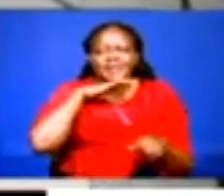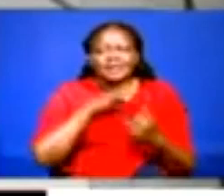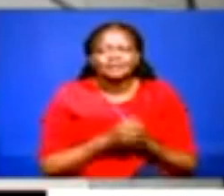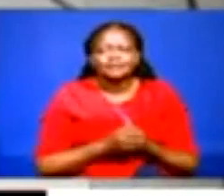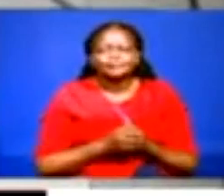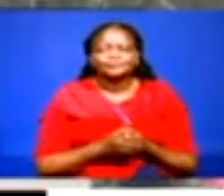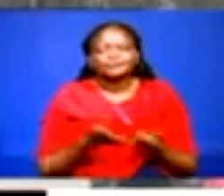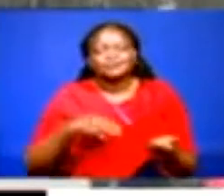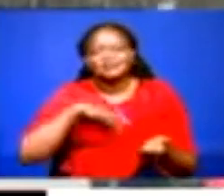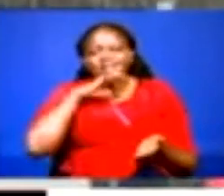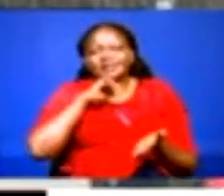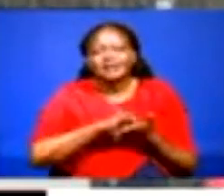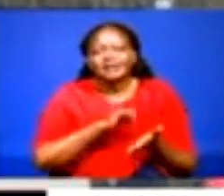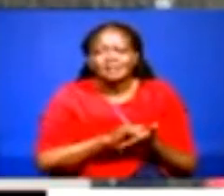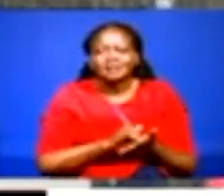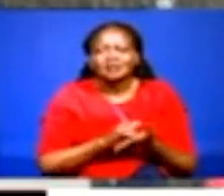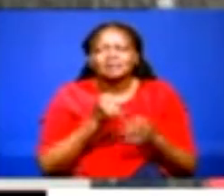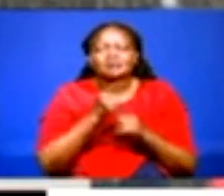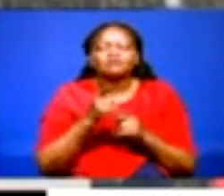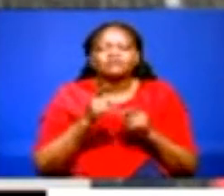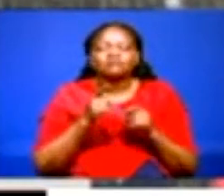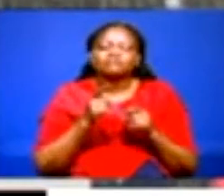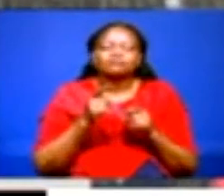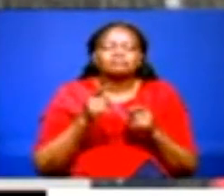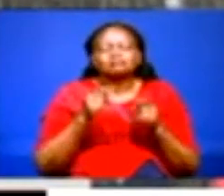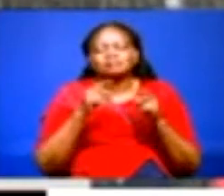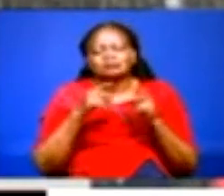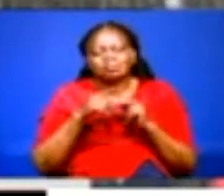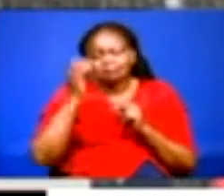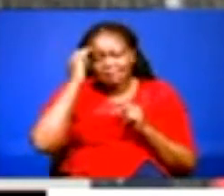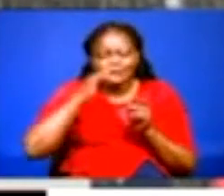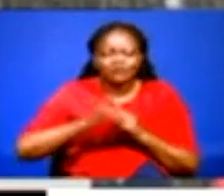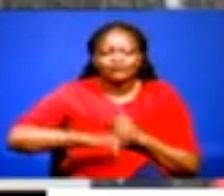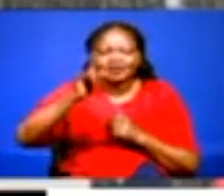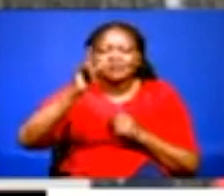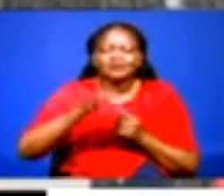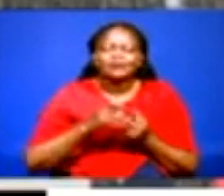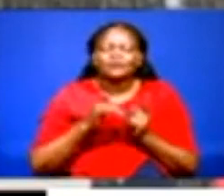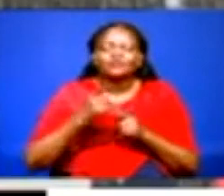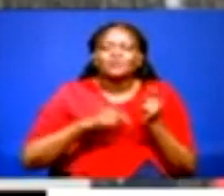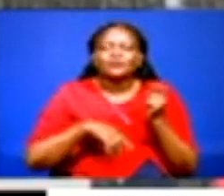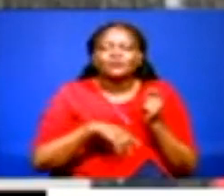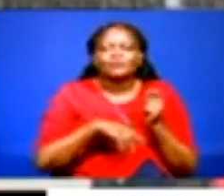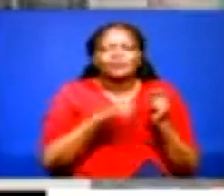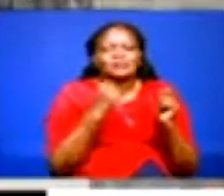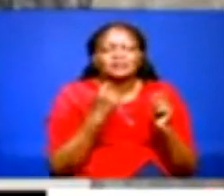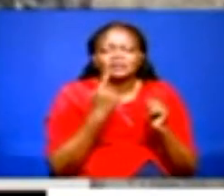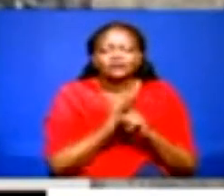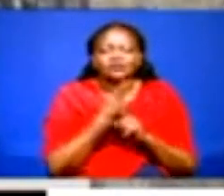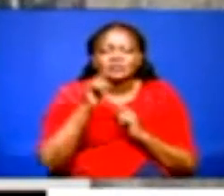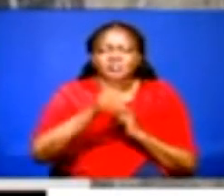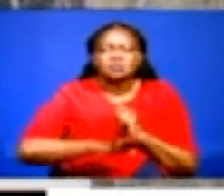death that spurred Anju to pursue a career in aviation. The plane was flying from Kathmandu to tourist town of